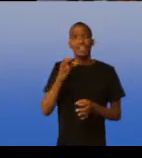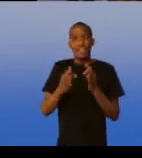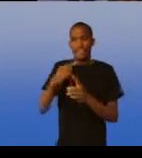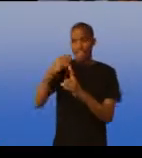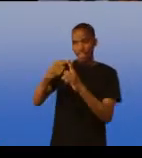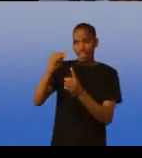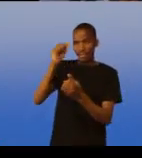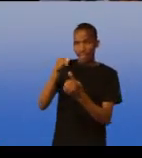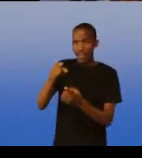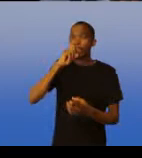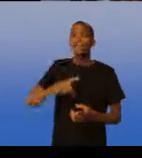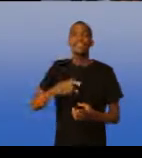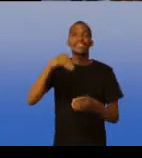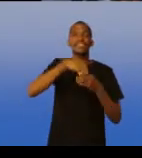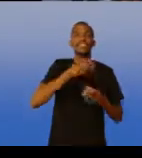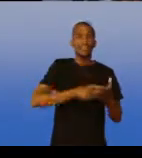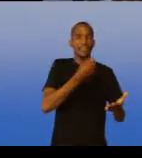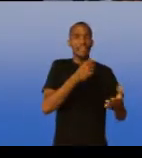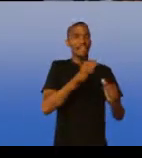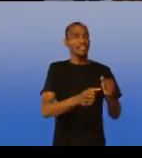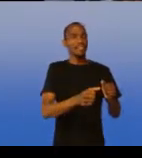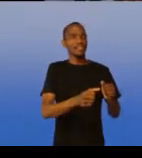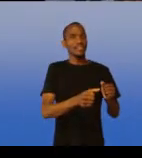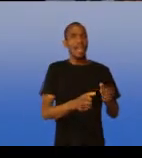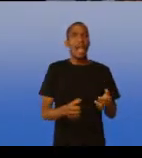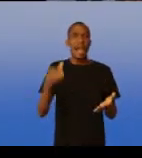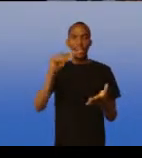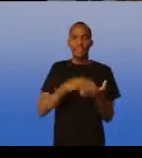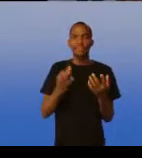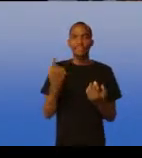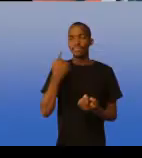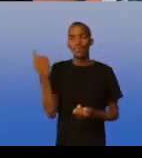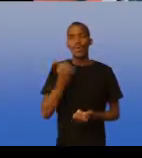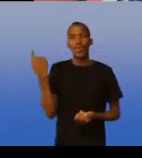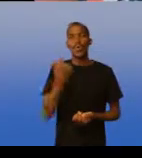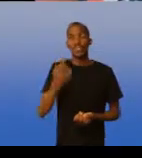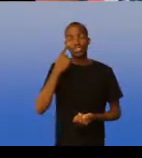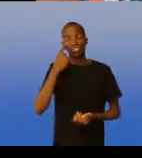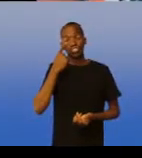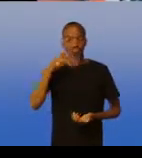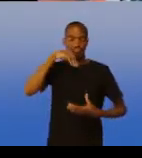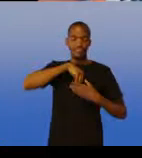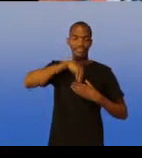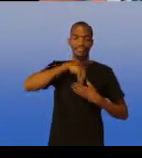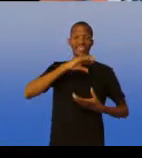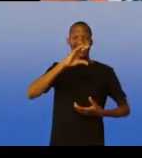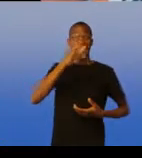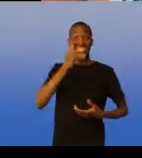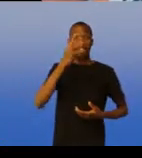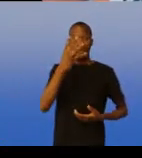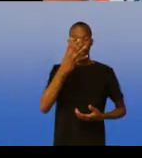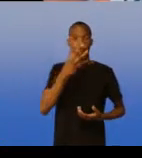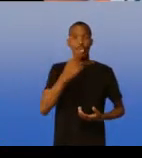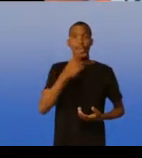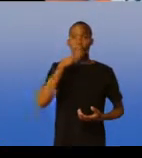treatment. With the process of having to go for regular checkups to see how far your CD4 account is, some people didn't really go that much